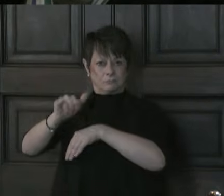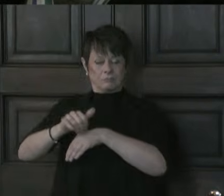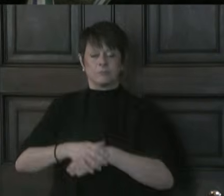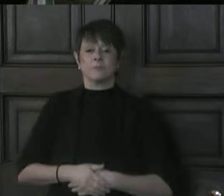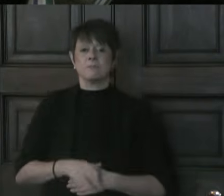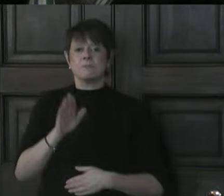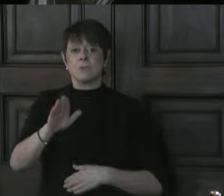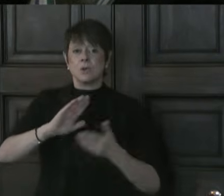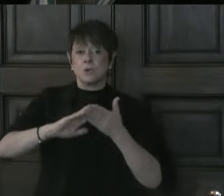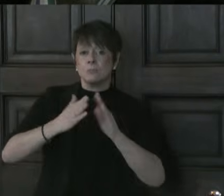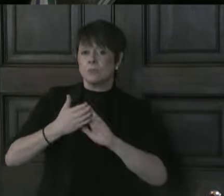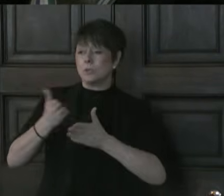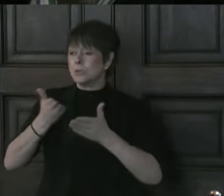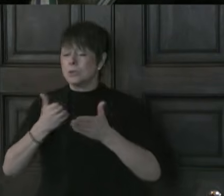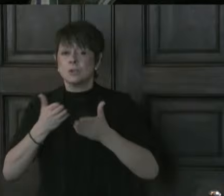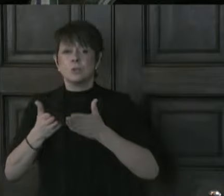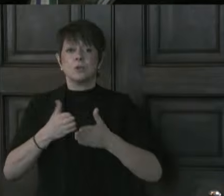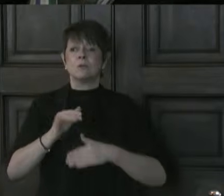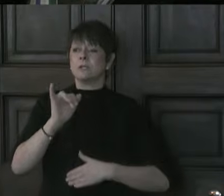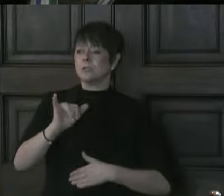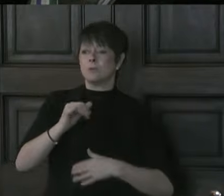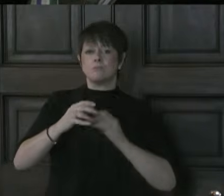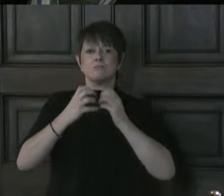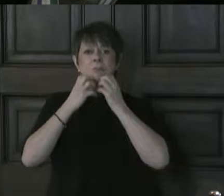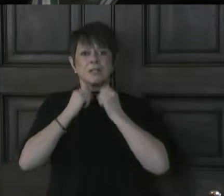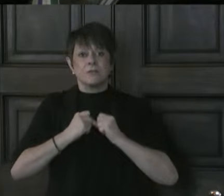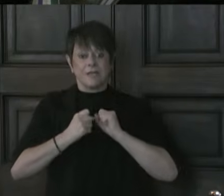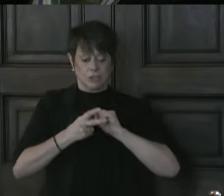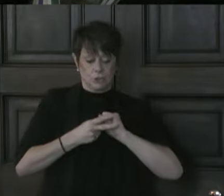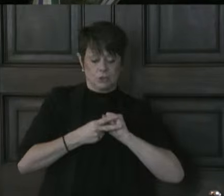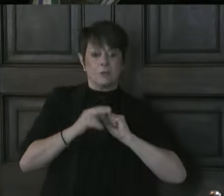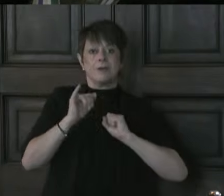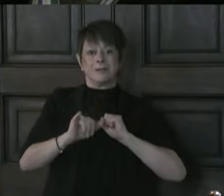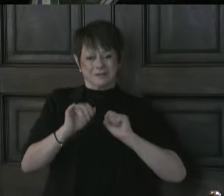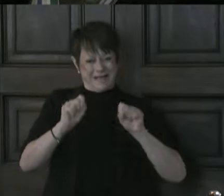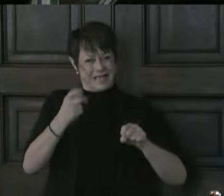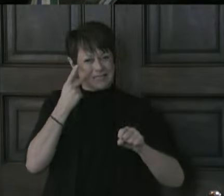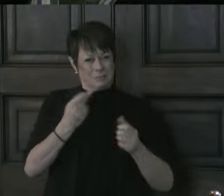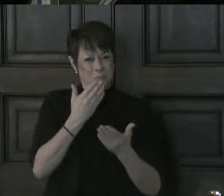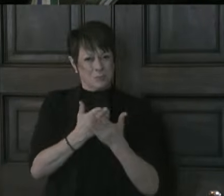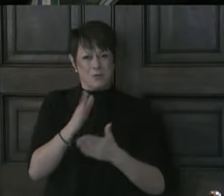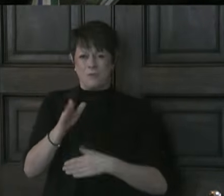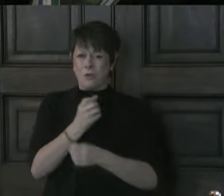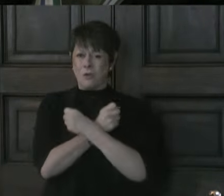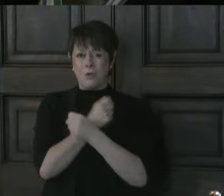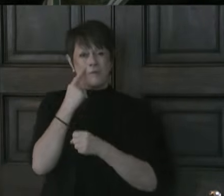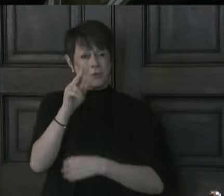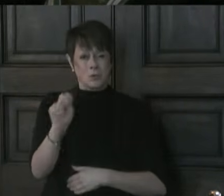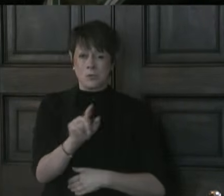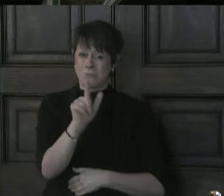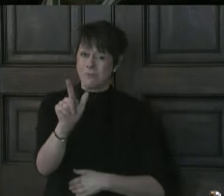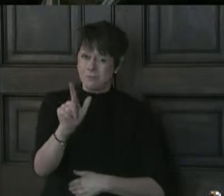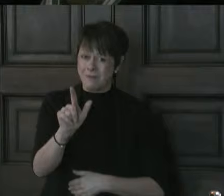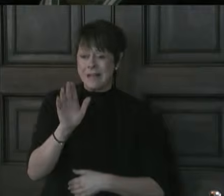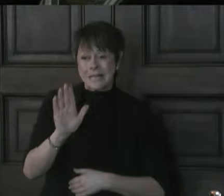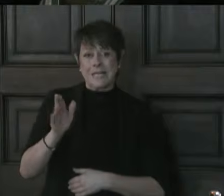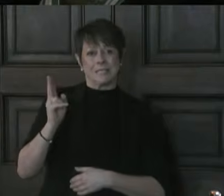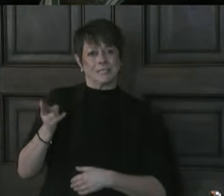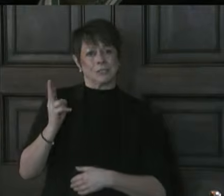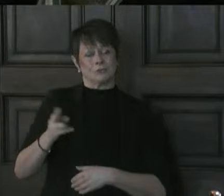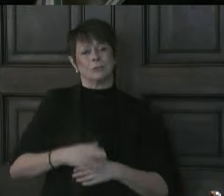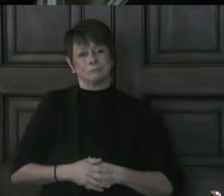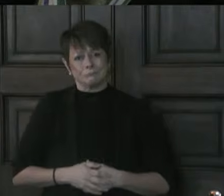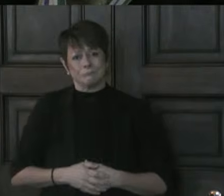service and cultural preservation reflects a profound love for Newfoundland and Labrador and its heritage. Through